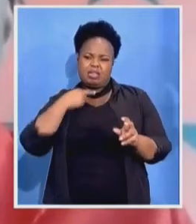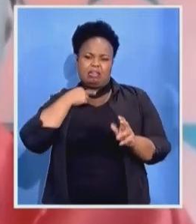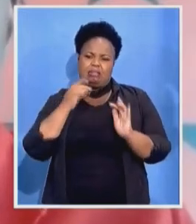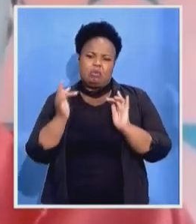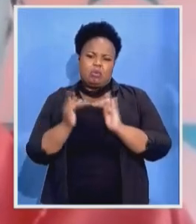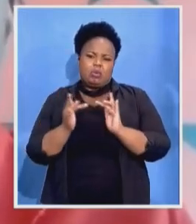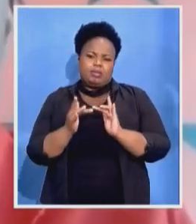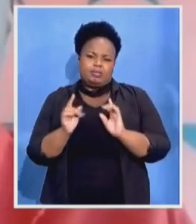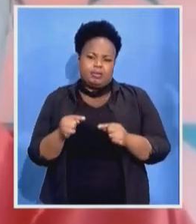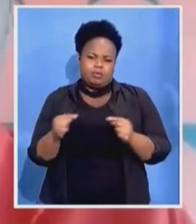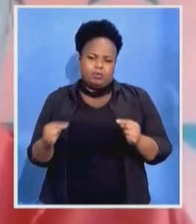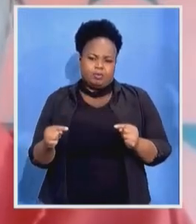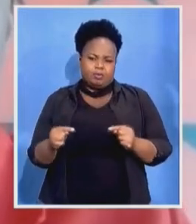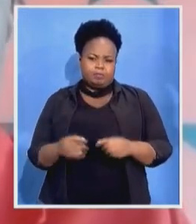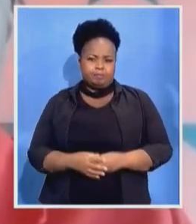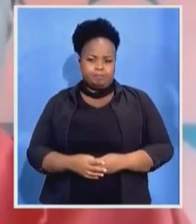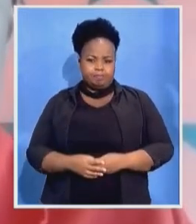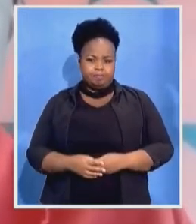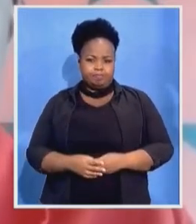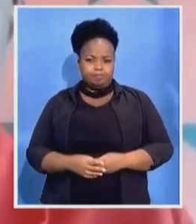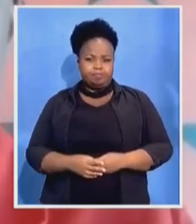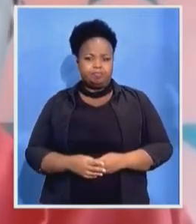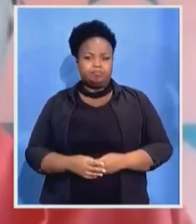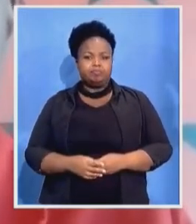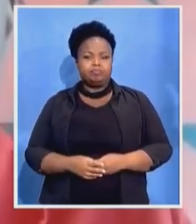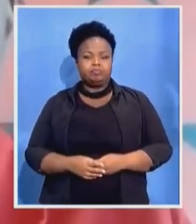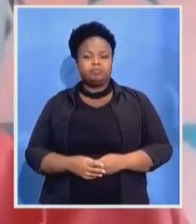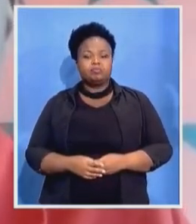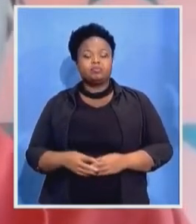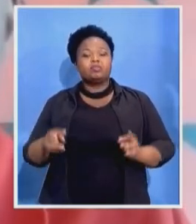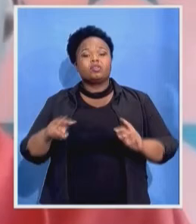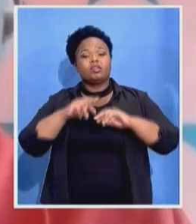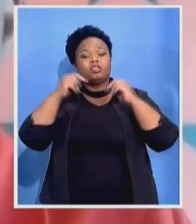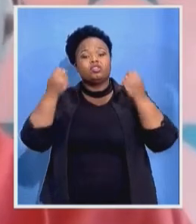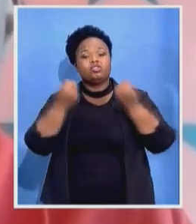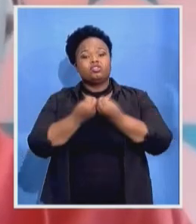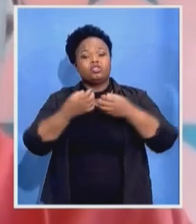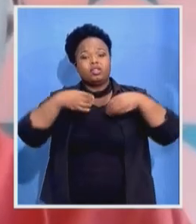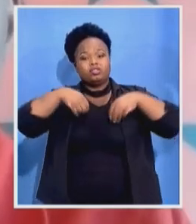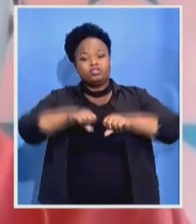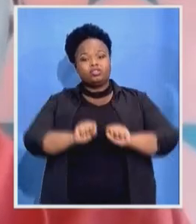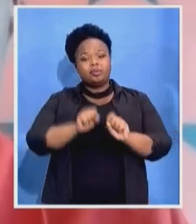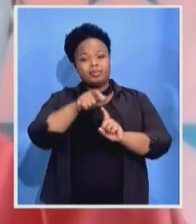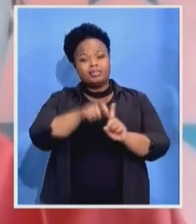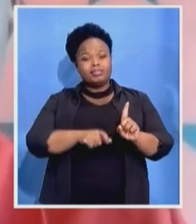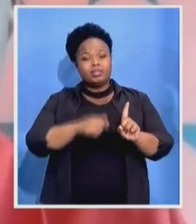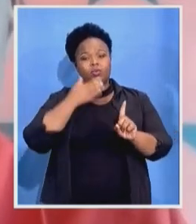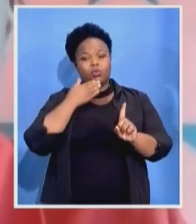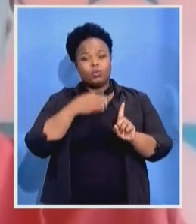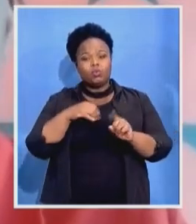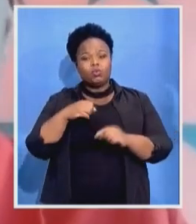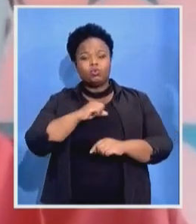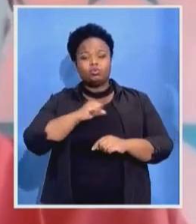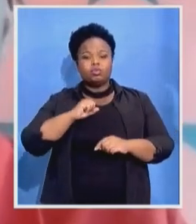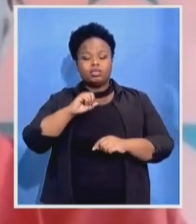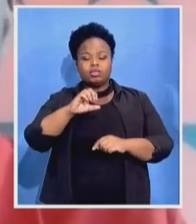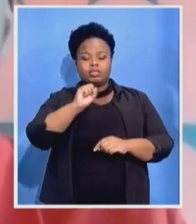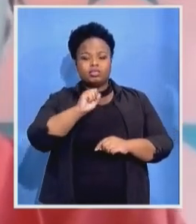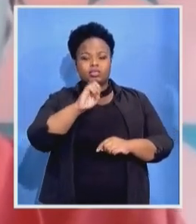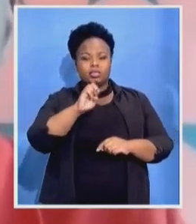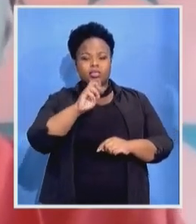Our national chairperson, Comrade Senzeni Zokwana, has been given a leave of absence.